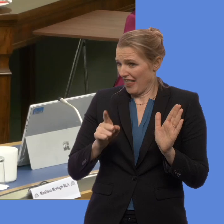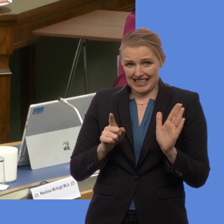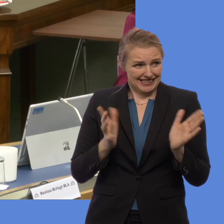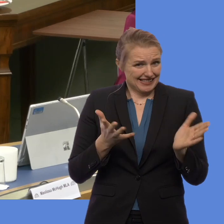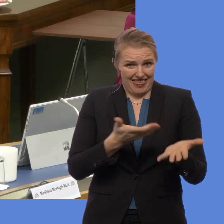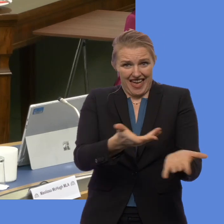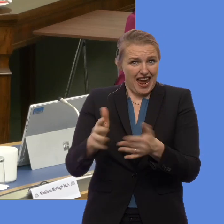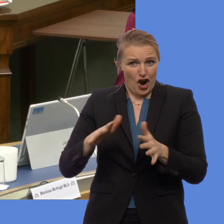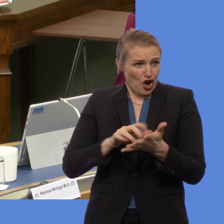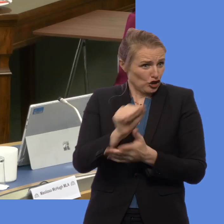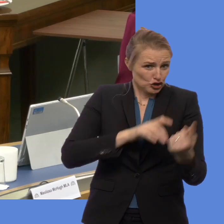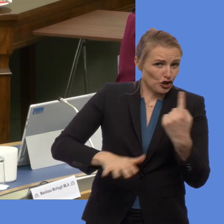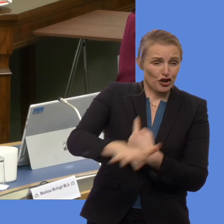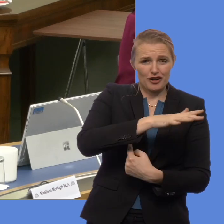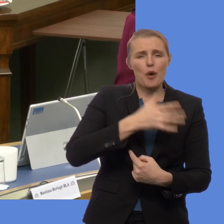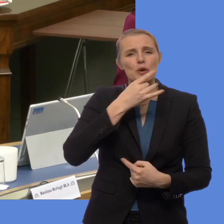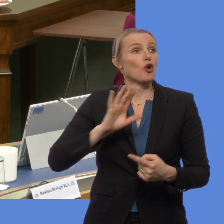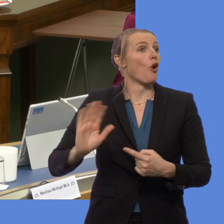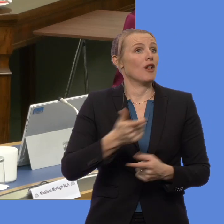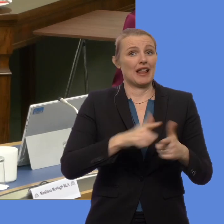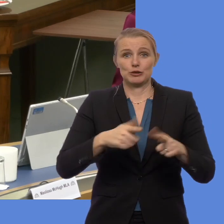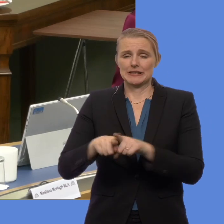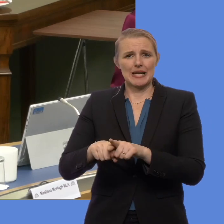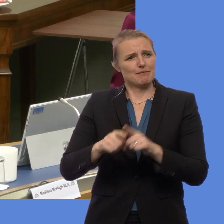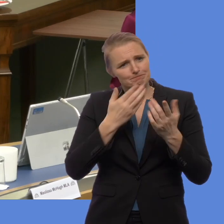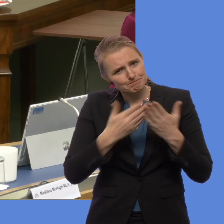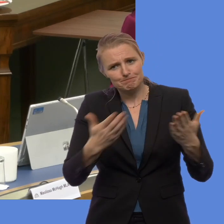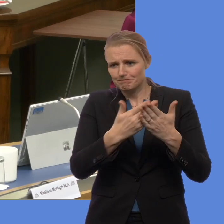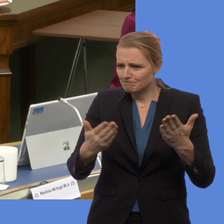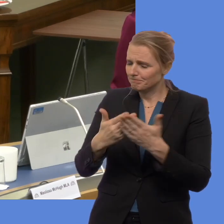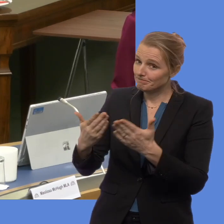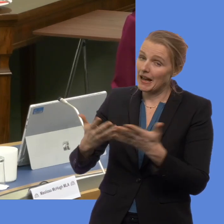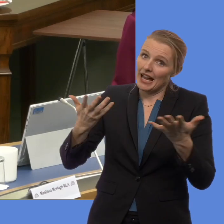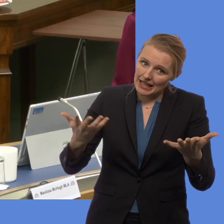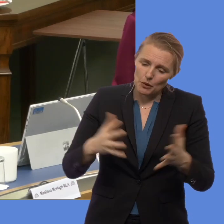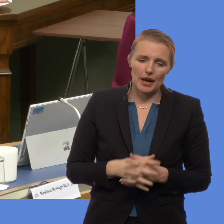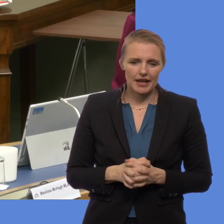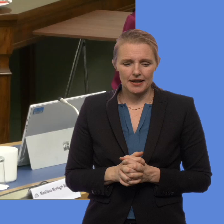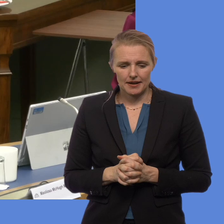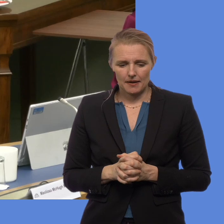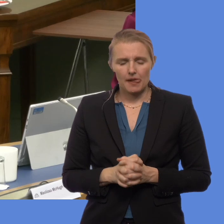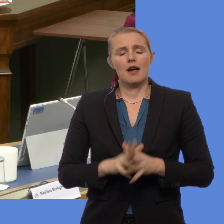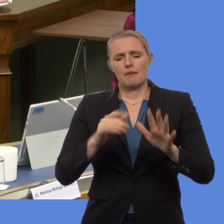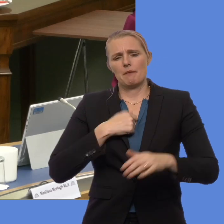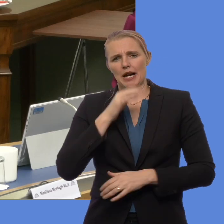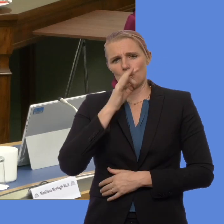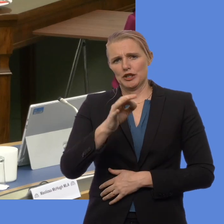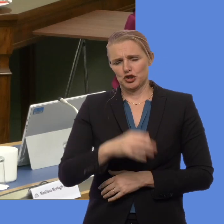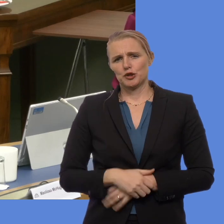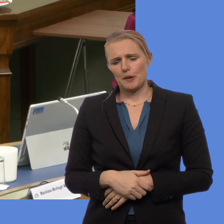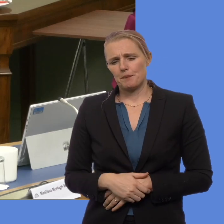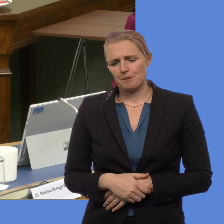to all languages as well, too, in every other respect. But to get round to essentially what my question is